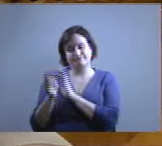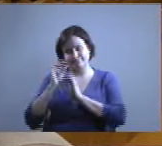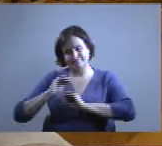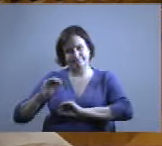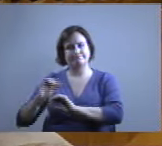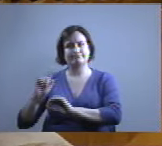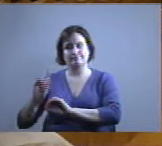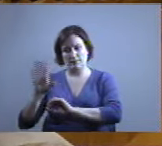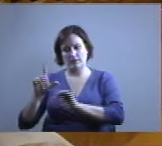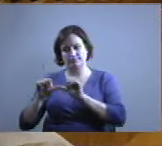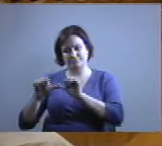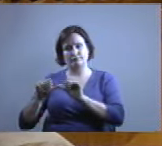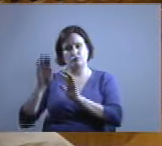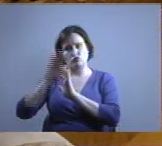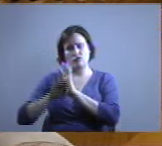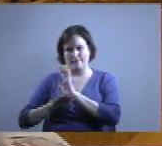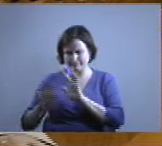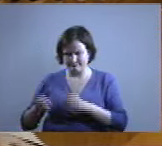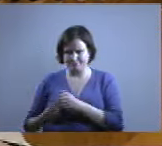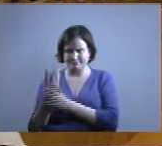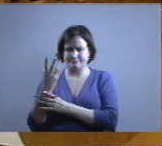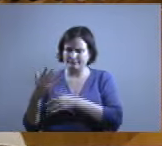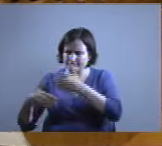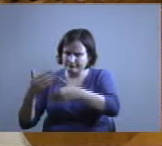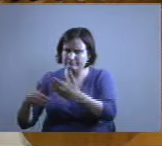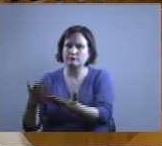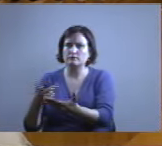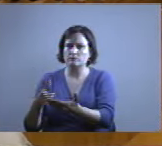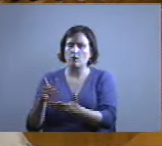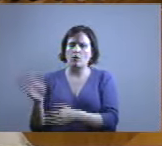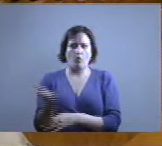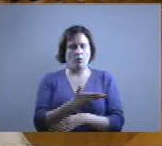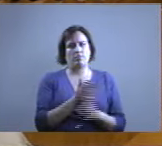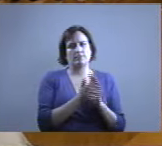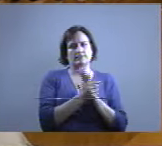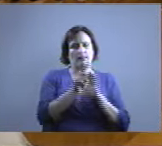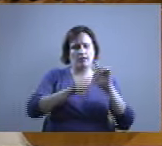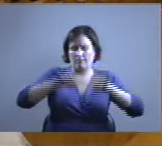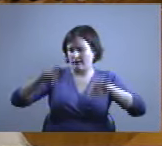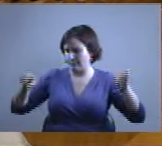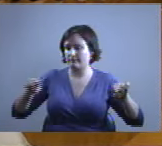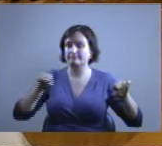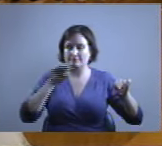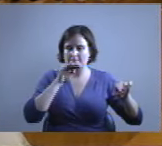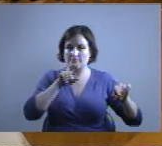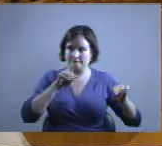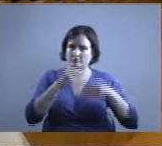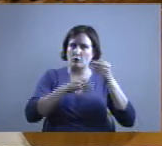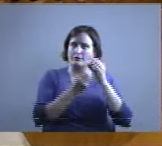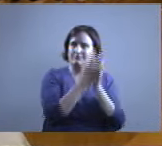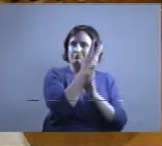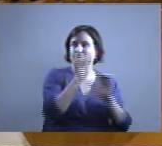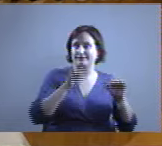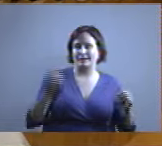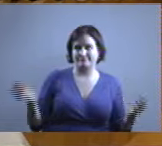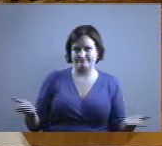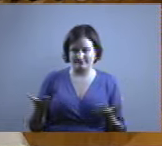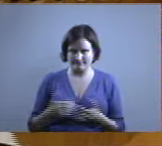sustainable program of action to develop skills in different areas which will contribute towards economic development. It is important to note